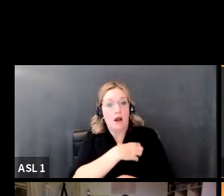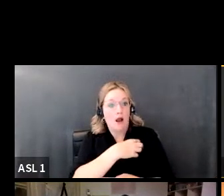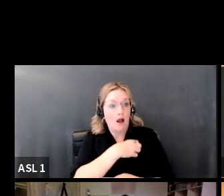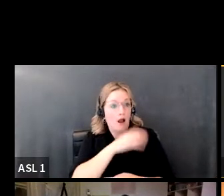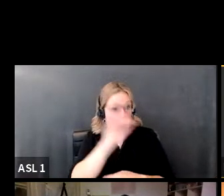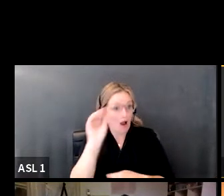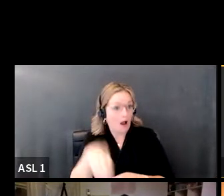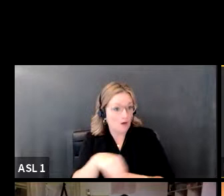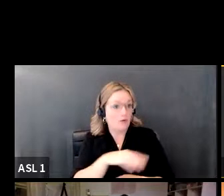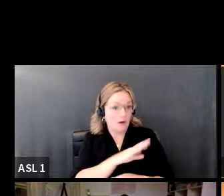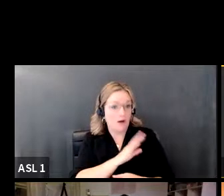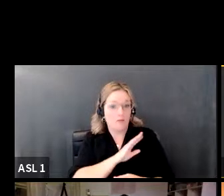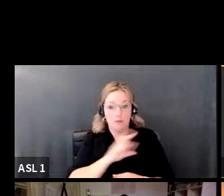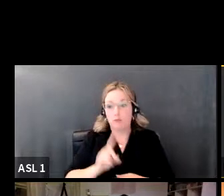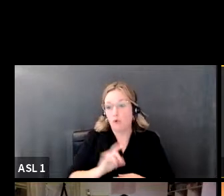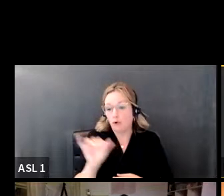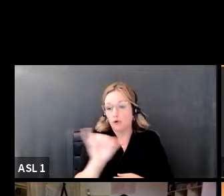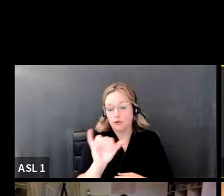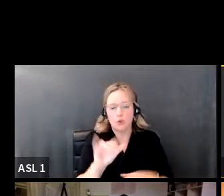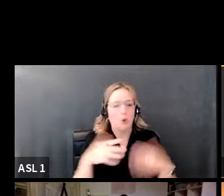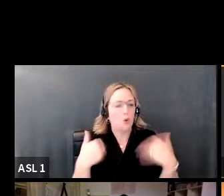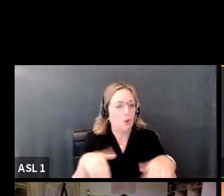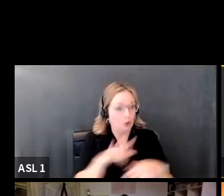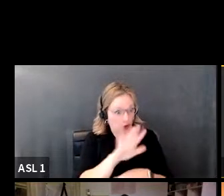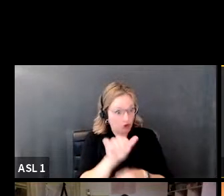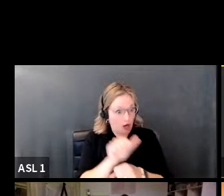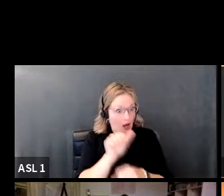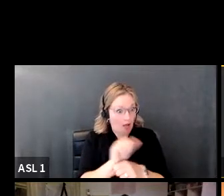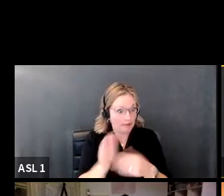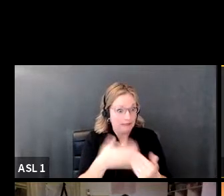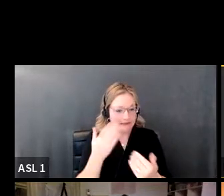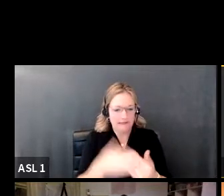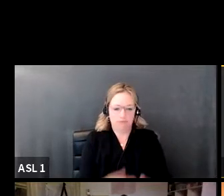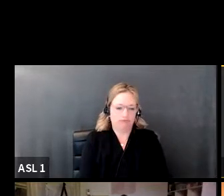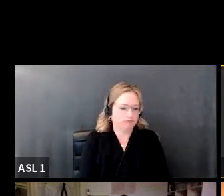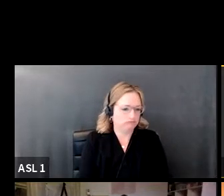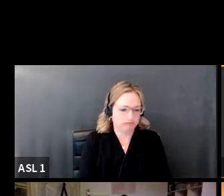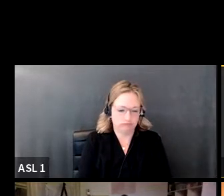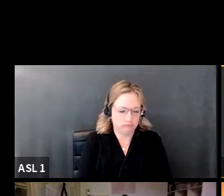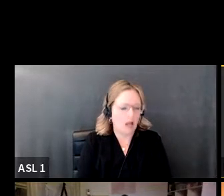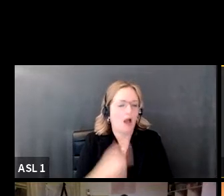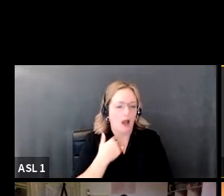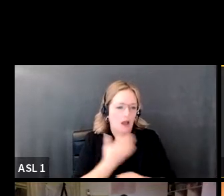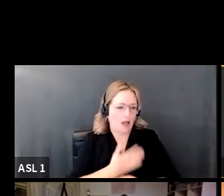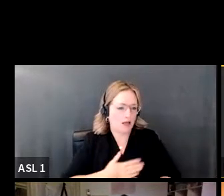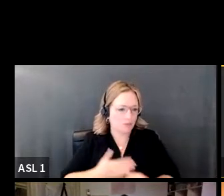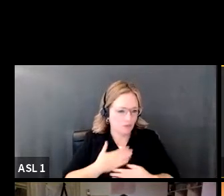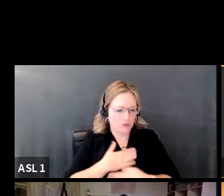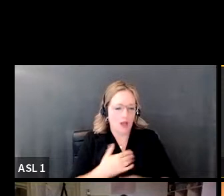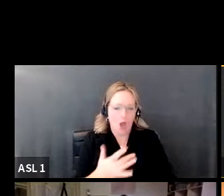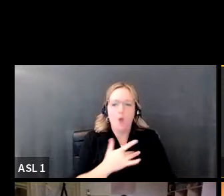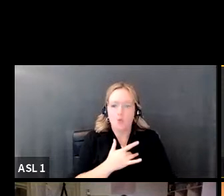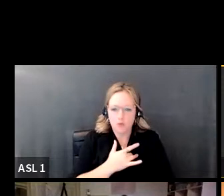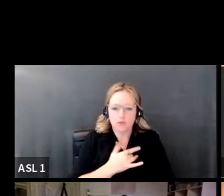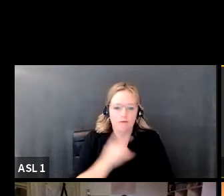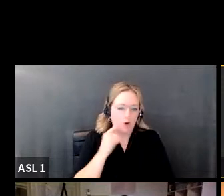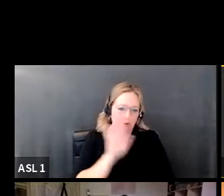board you do have a challenging job and i appreciate your service i mean that sincerely